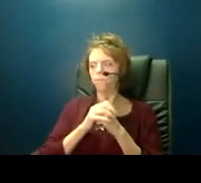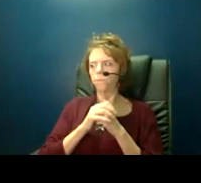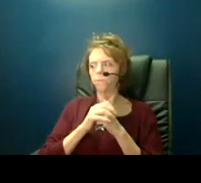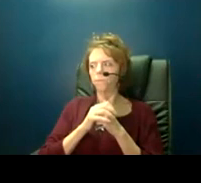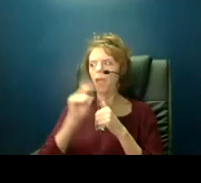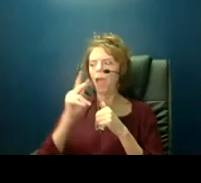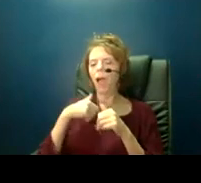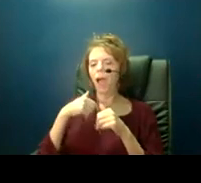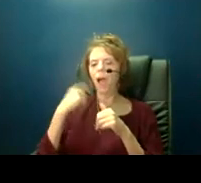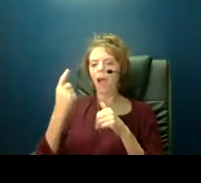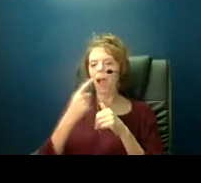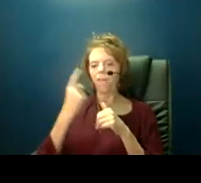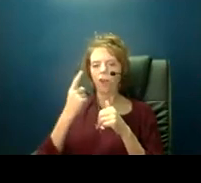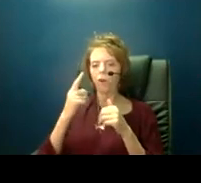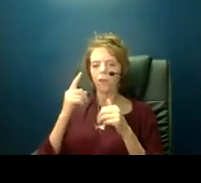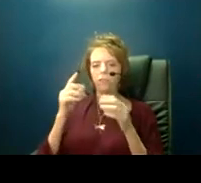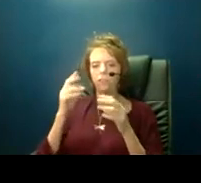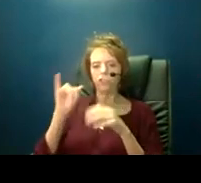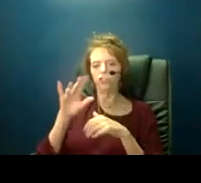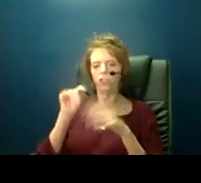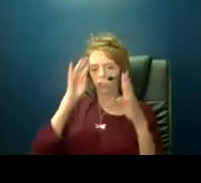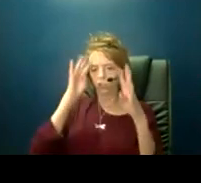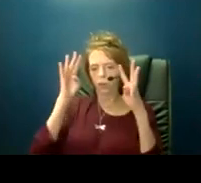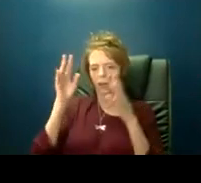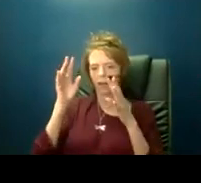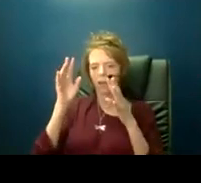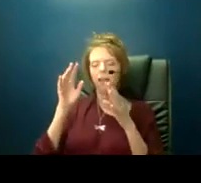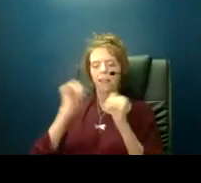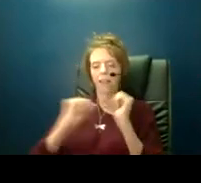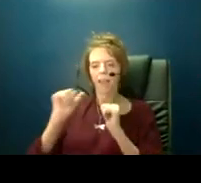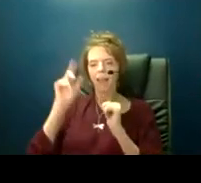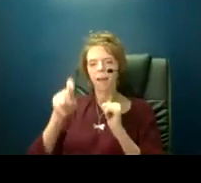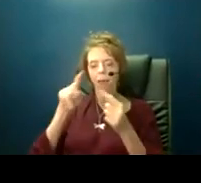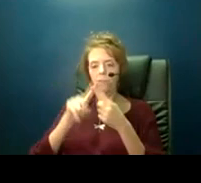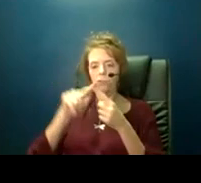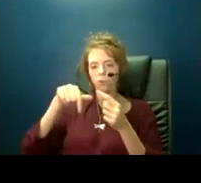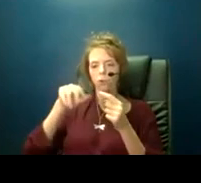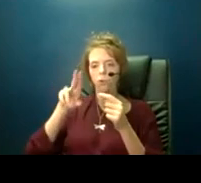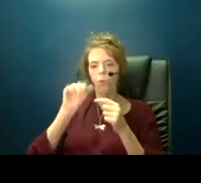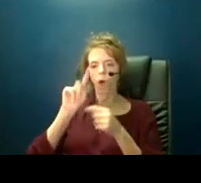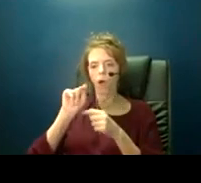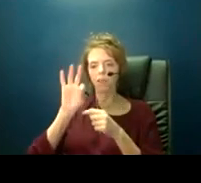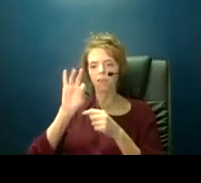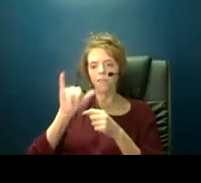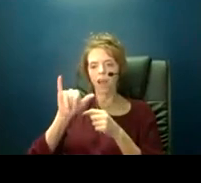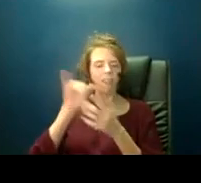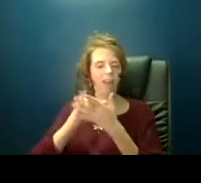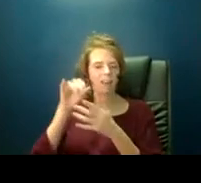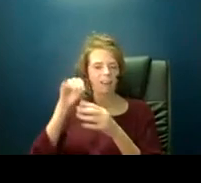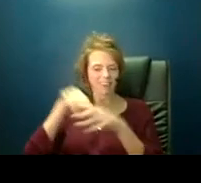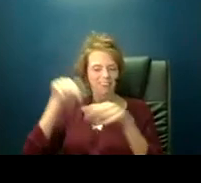I've always just created theater, and having to quantify it in this fashion is so hard for me to